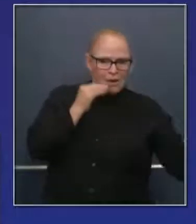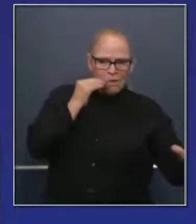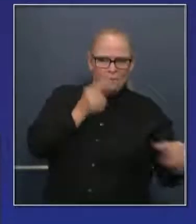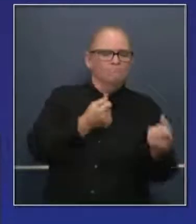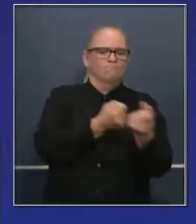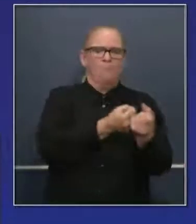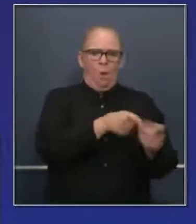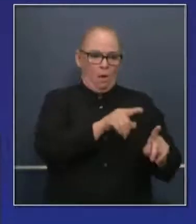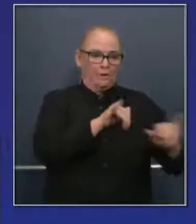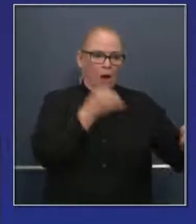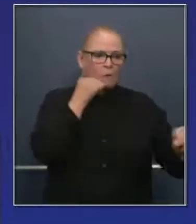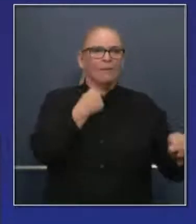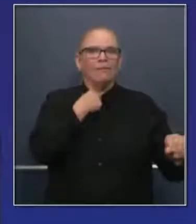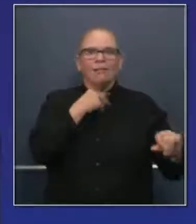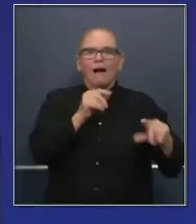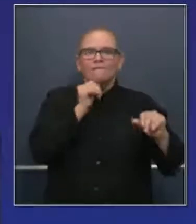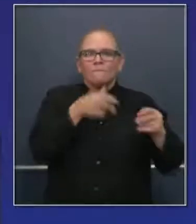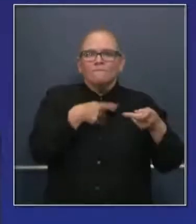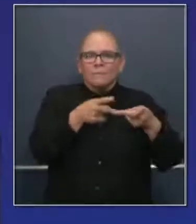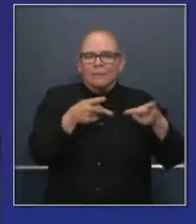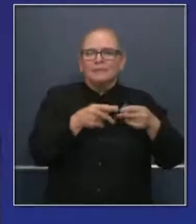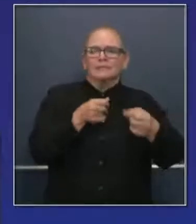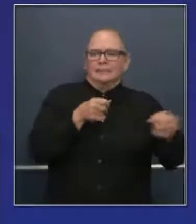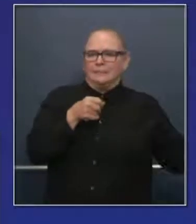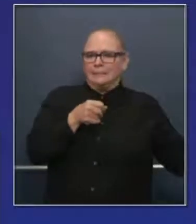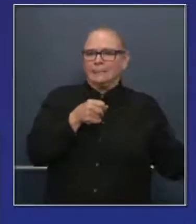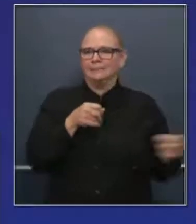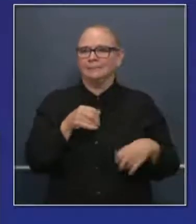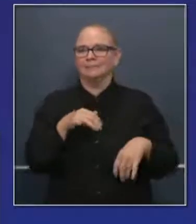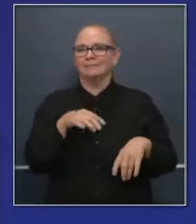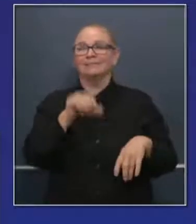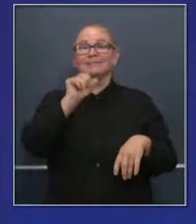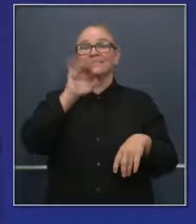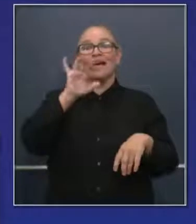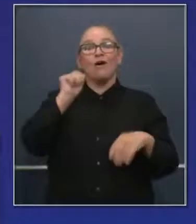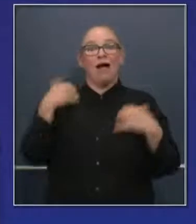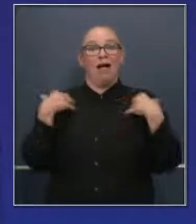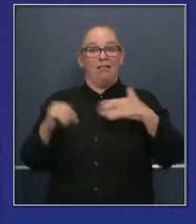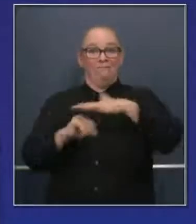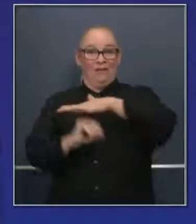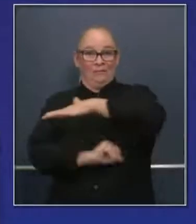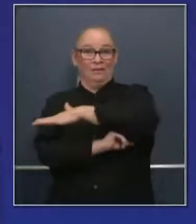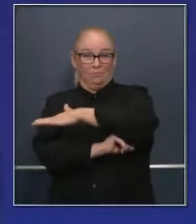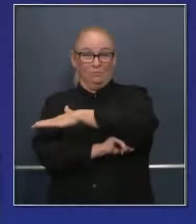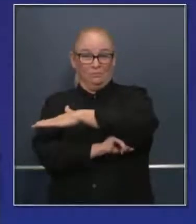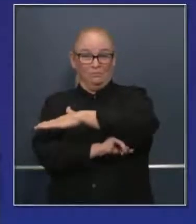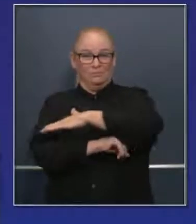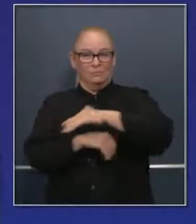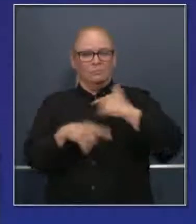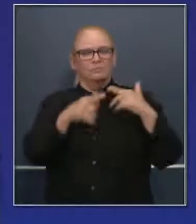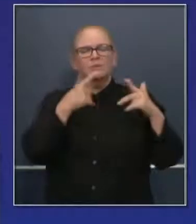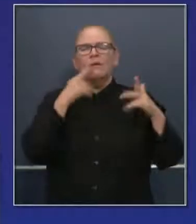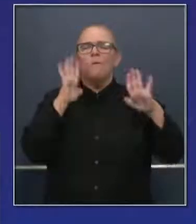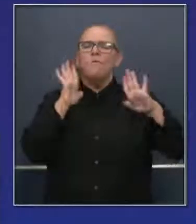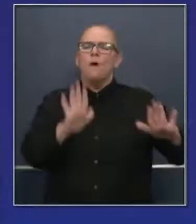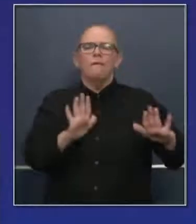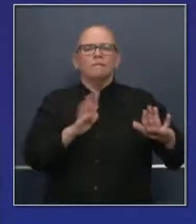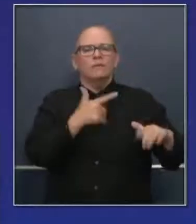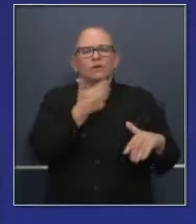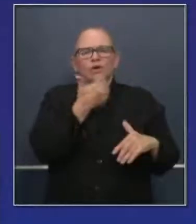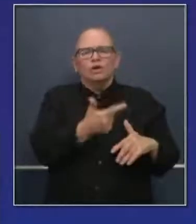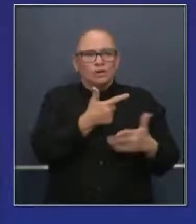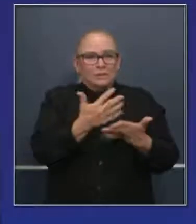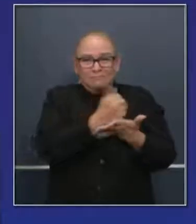the Sierra Health Foundation in particular, they have been able to organize a collective effort, $6.5 million